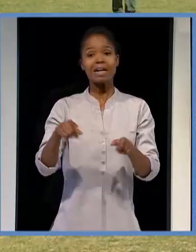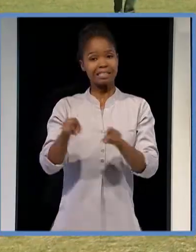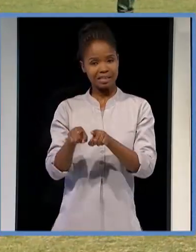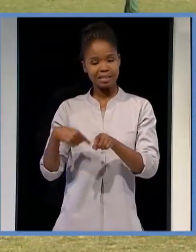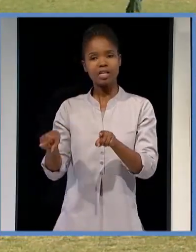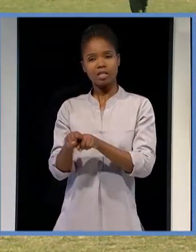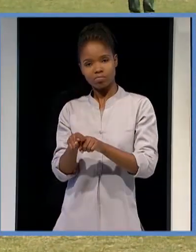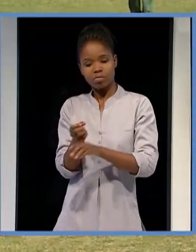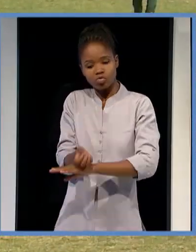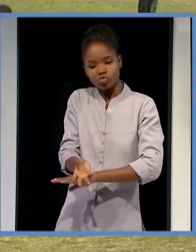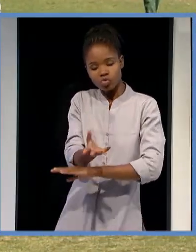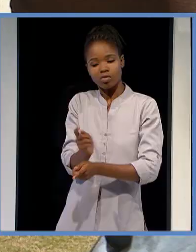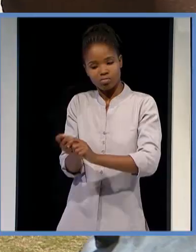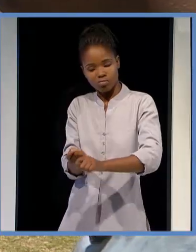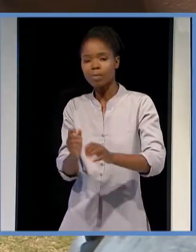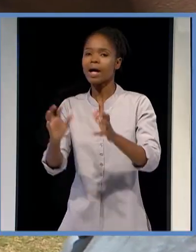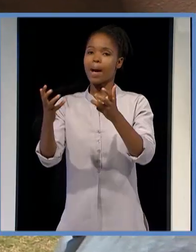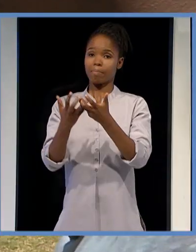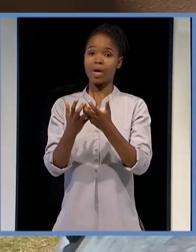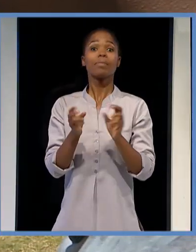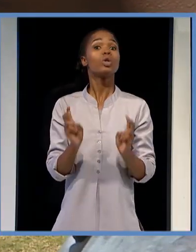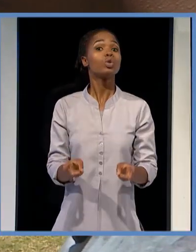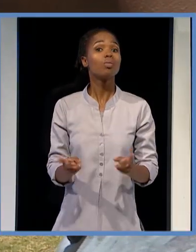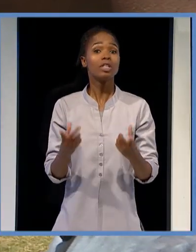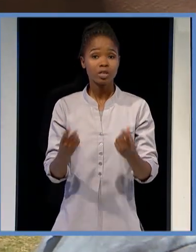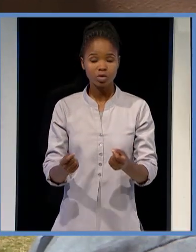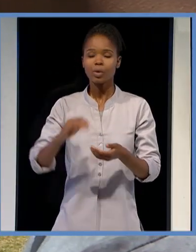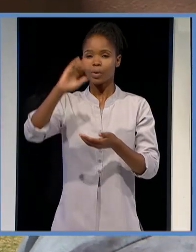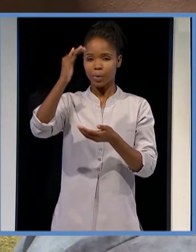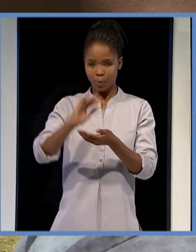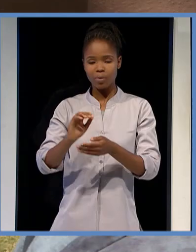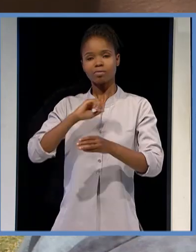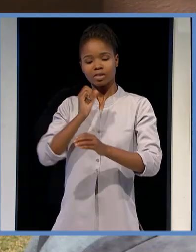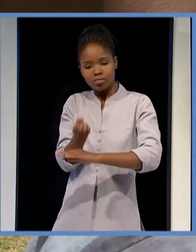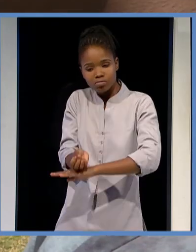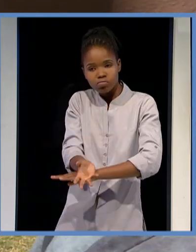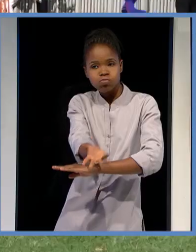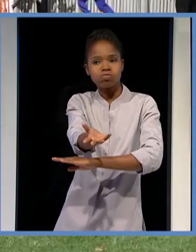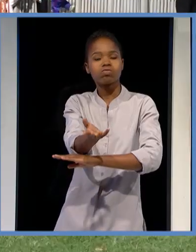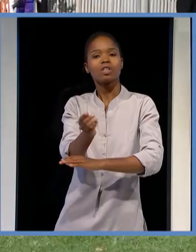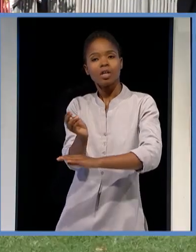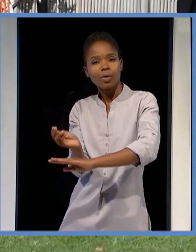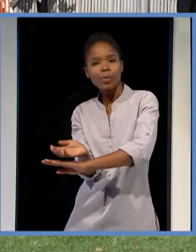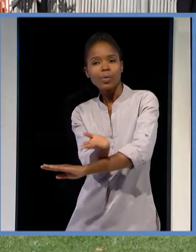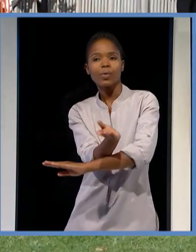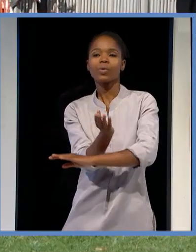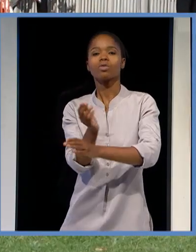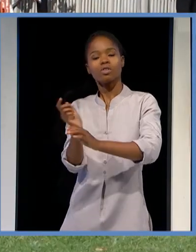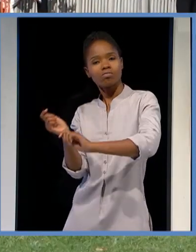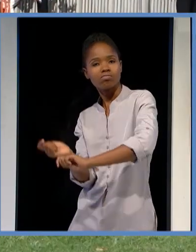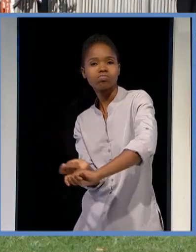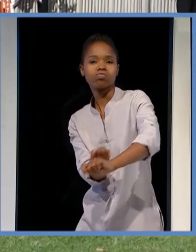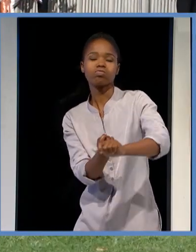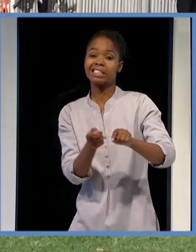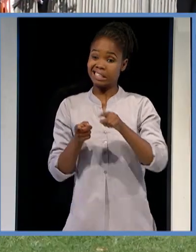adopt your shots. So in the normal game you would have a minimization of sweeping sometimes, so that you would normally play on the sweep. However, yeah,